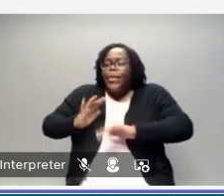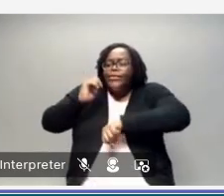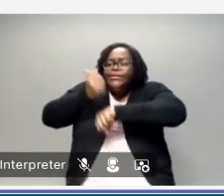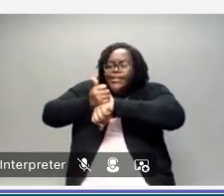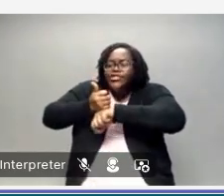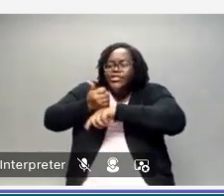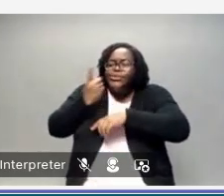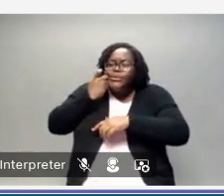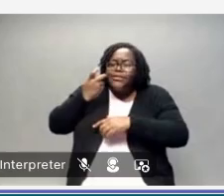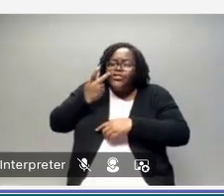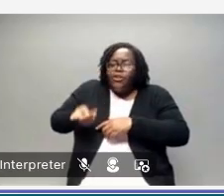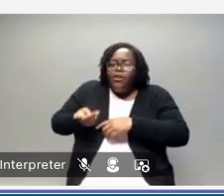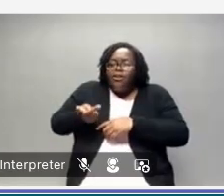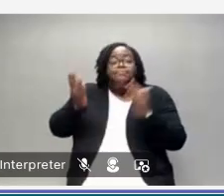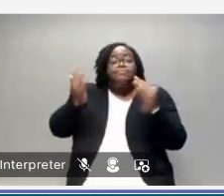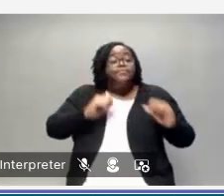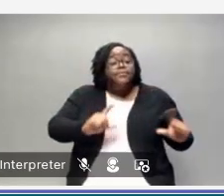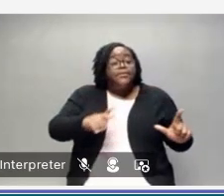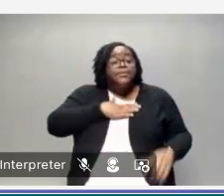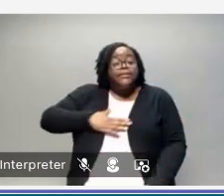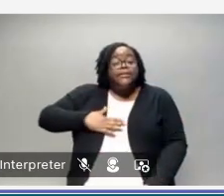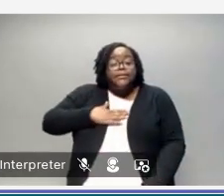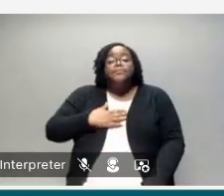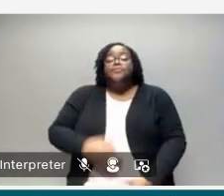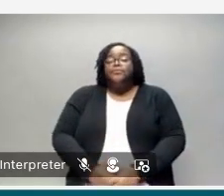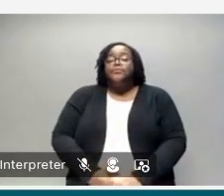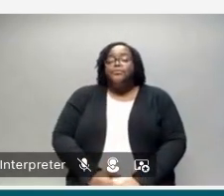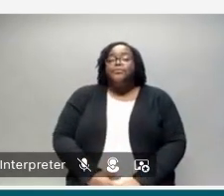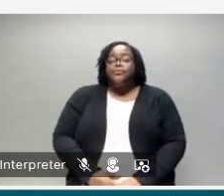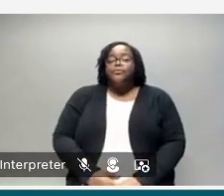slide. Next slide.